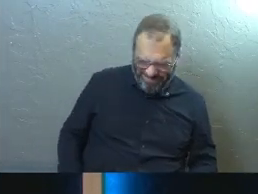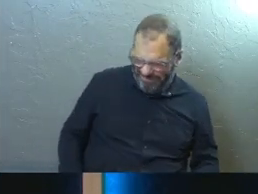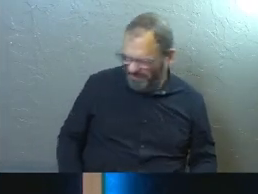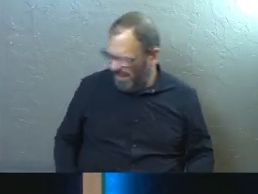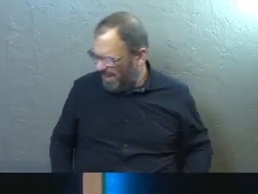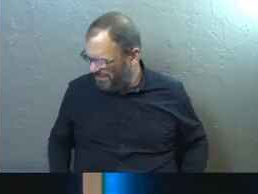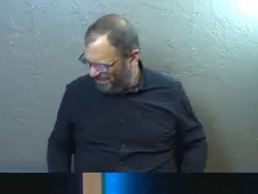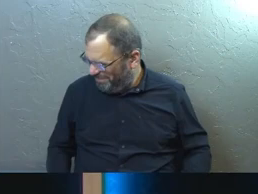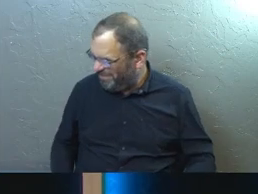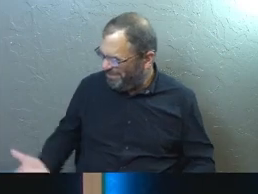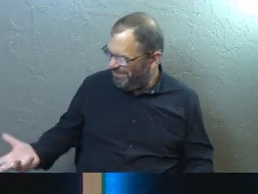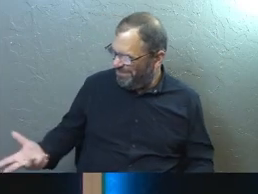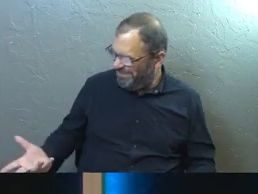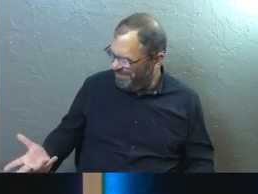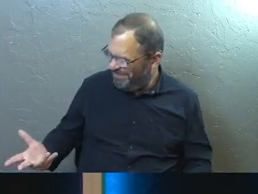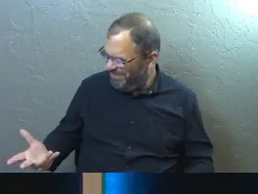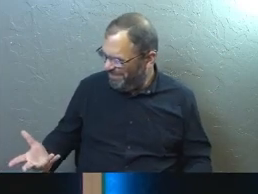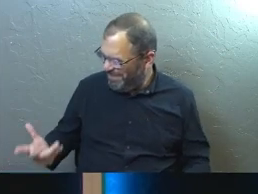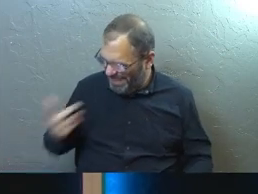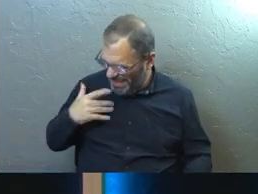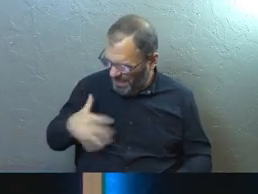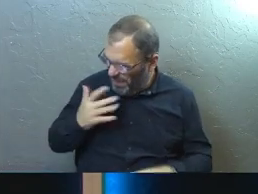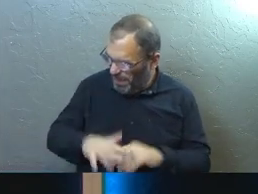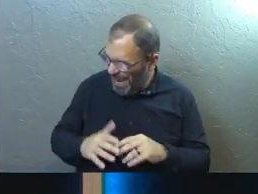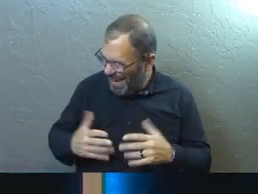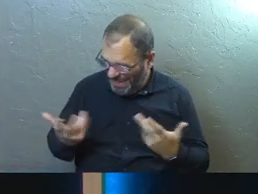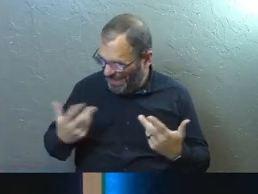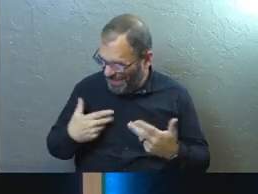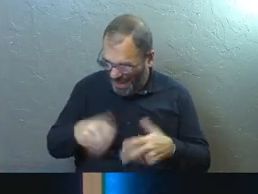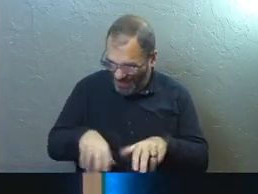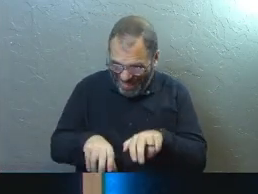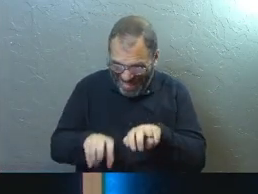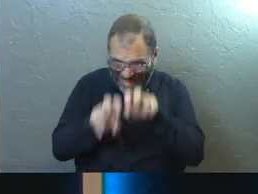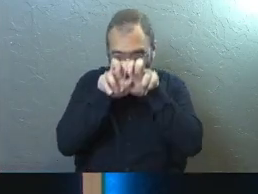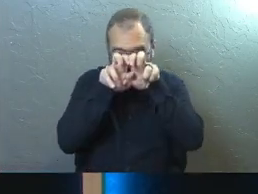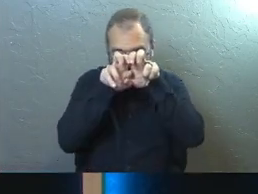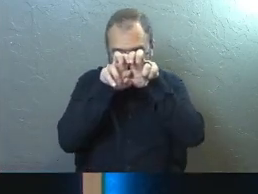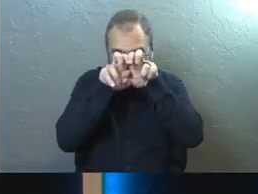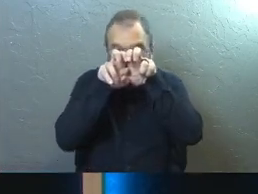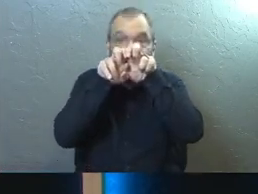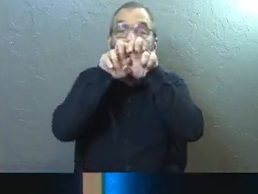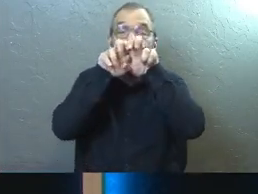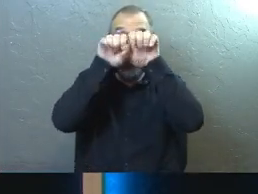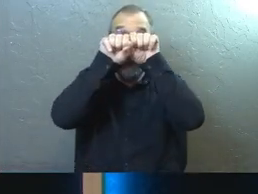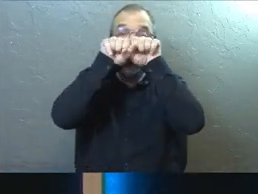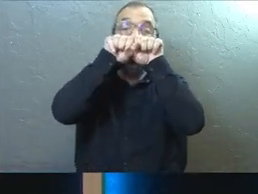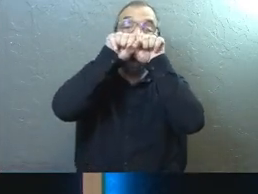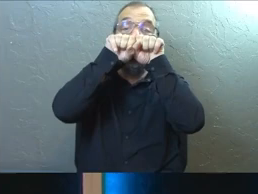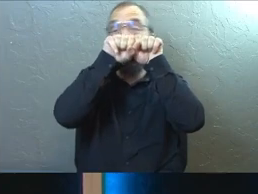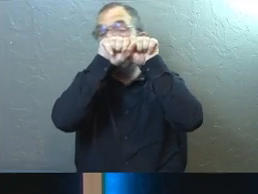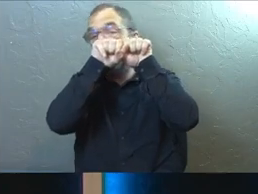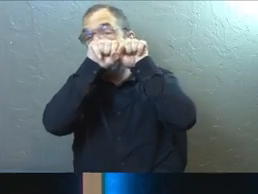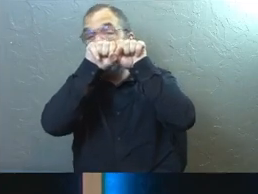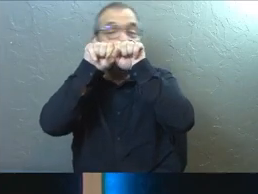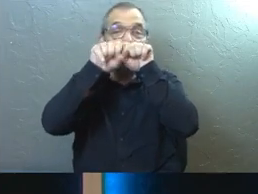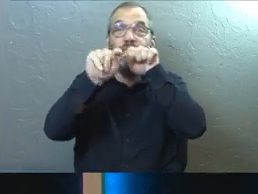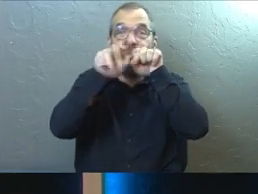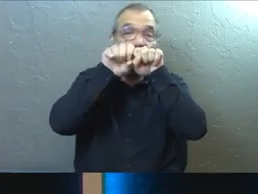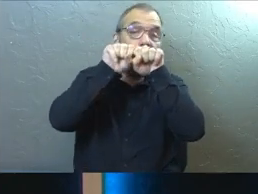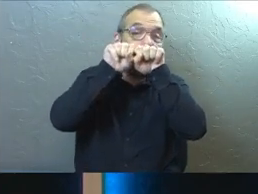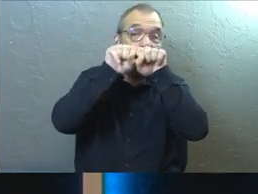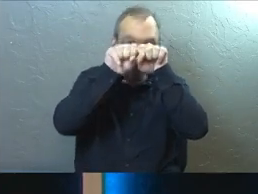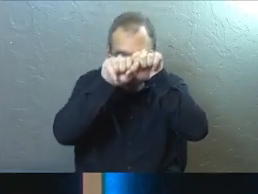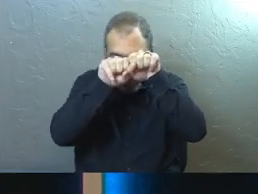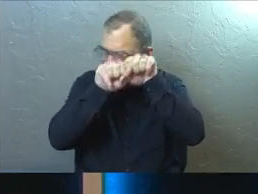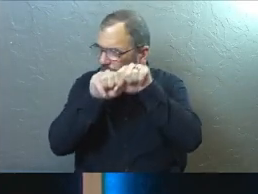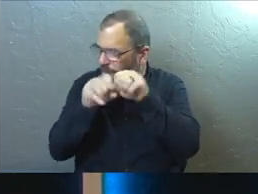is not, I get like your knees were like at your eyes. You know what I'm saying? It was like, I can't see the television because my knees are in the way. But